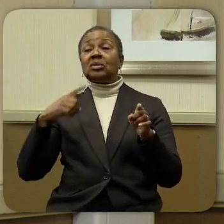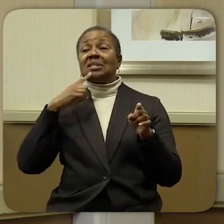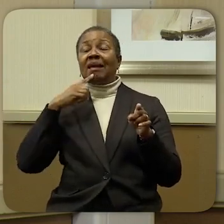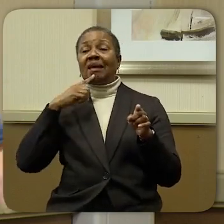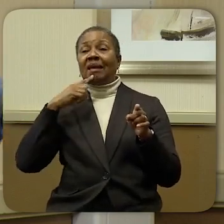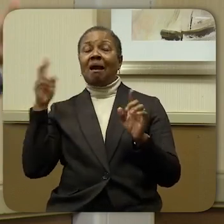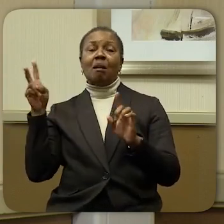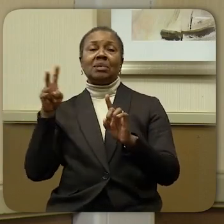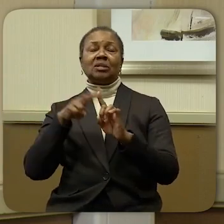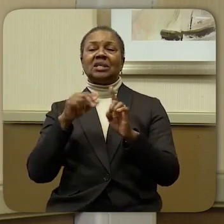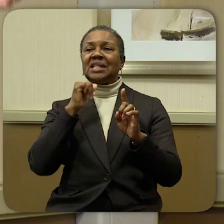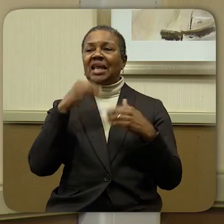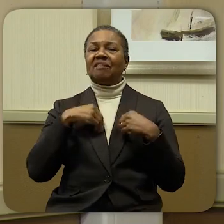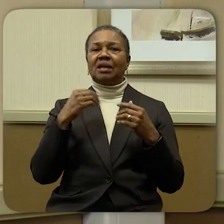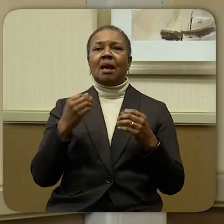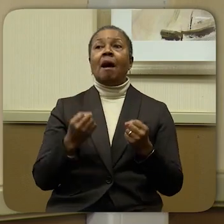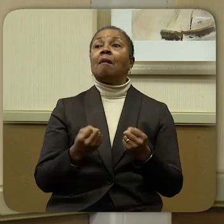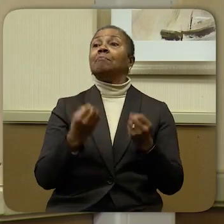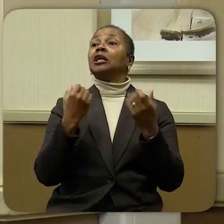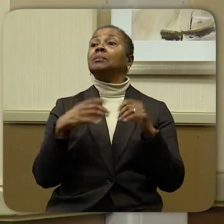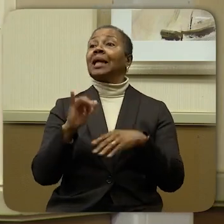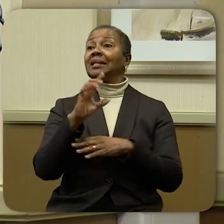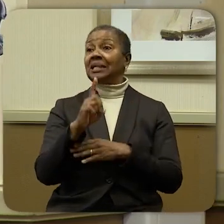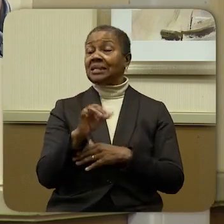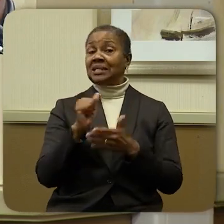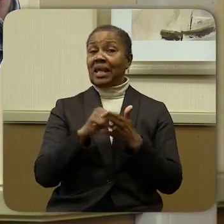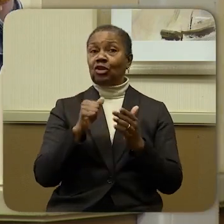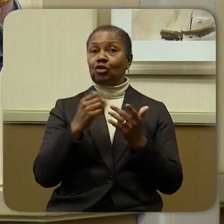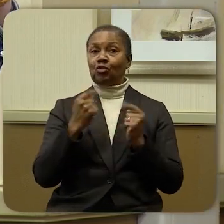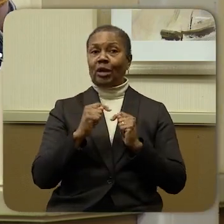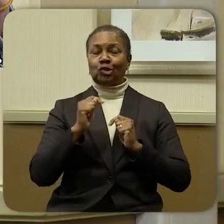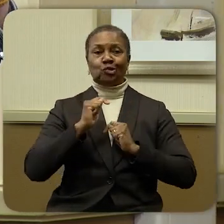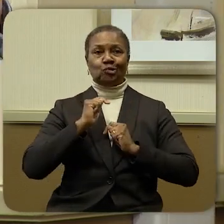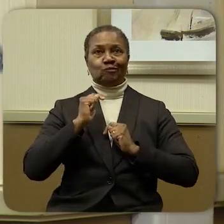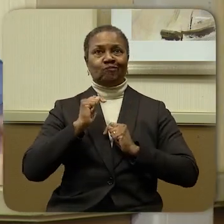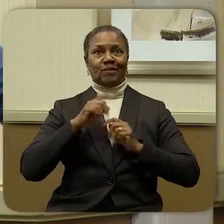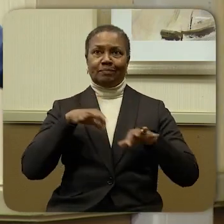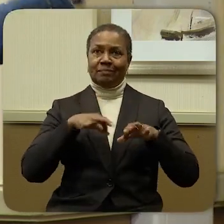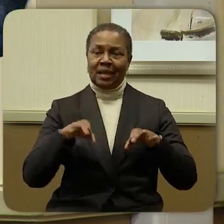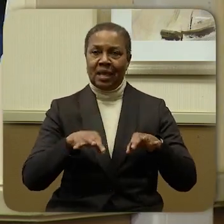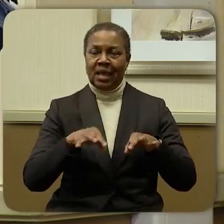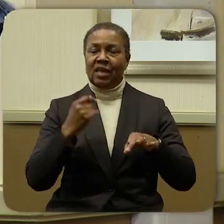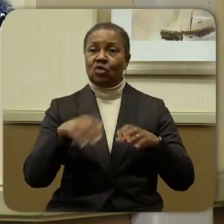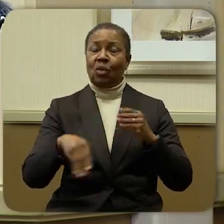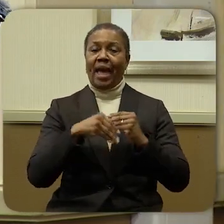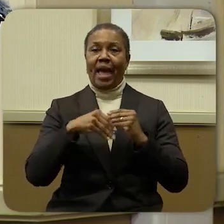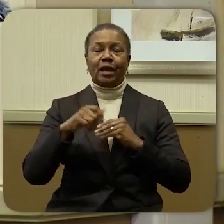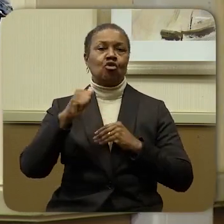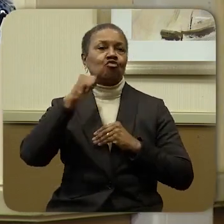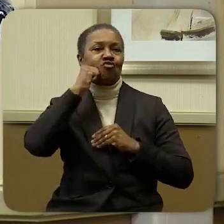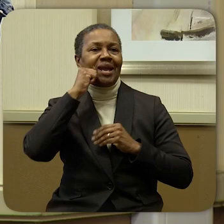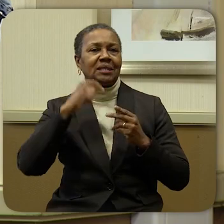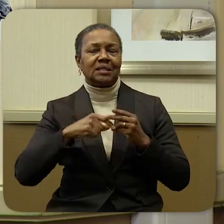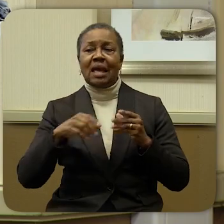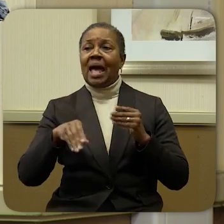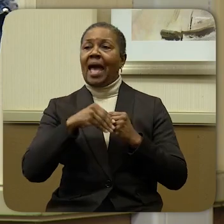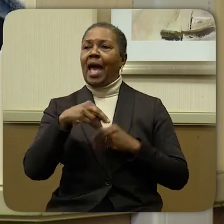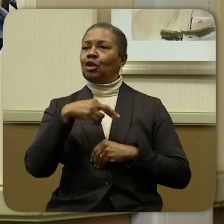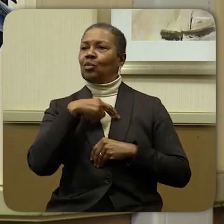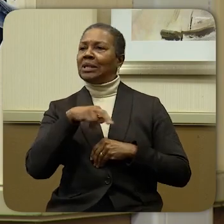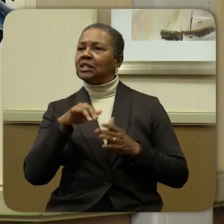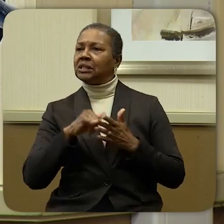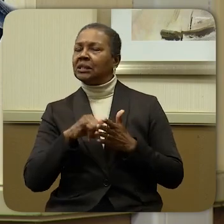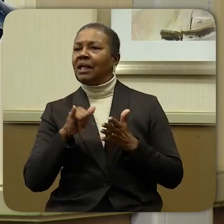idea of it's not having multiple identities that you're navigating. Then if you add race, add maybe a religion that's different compared to